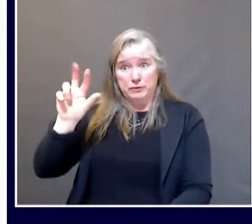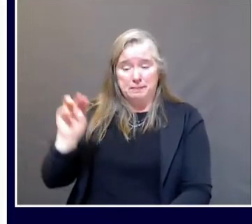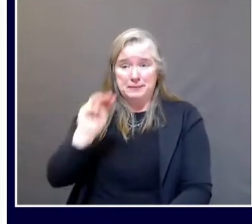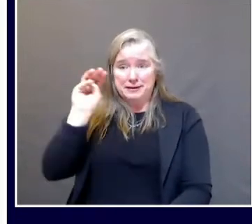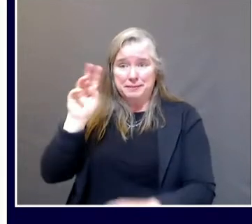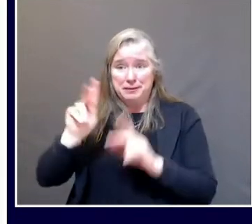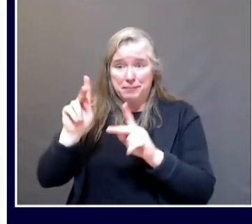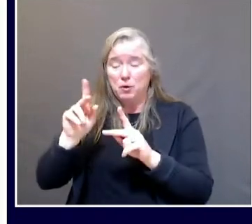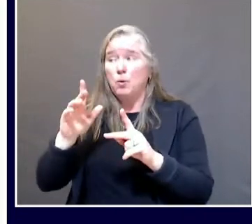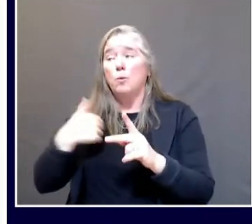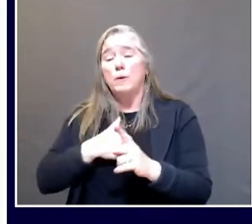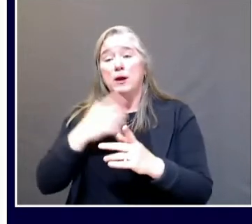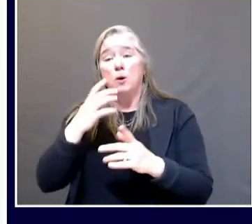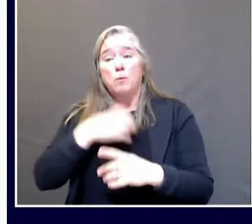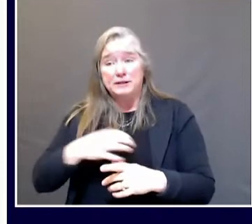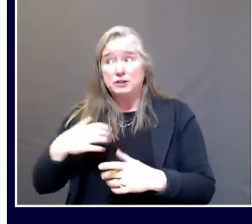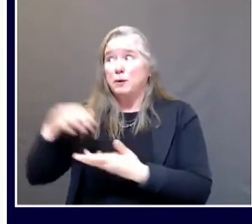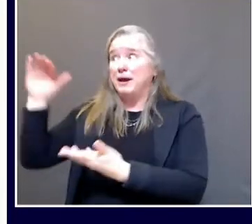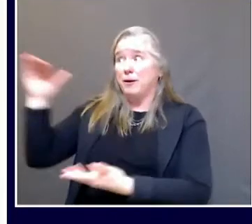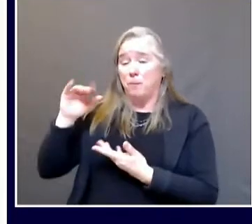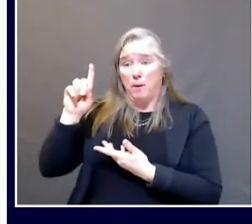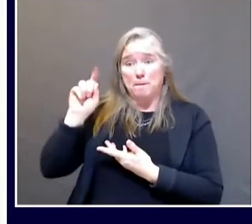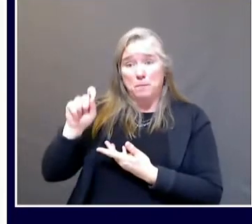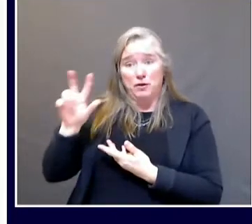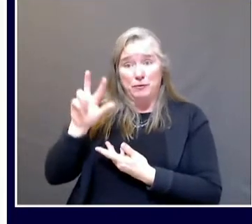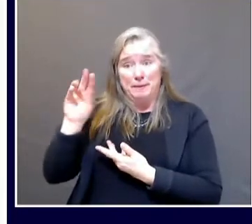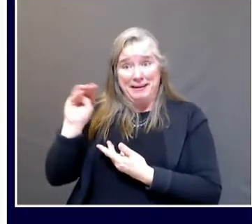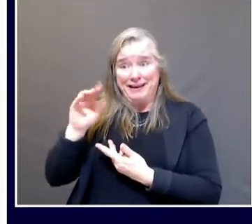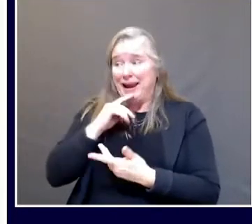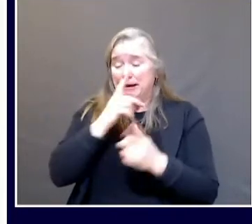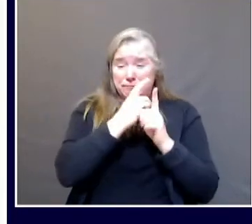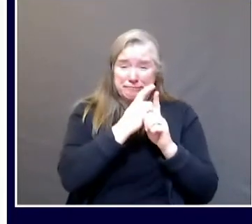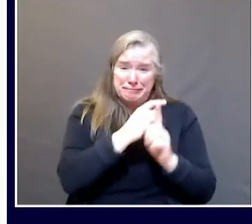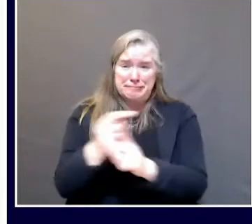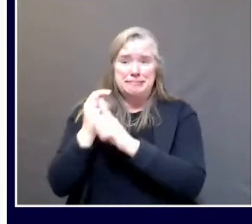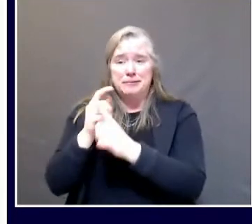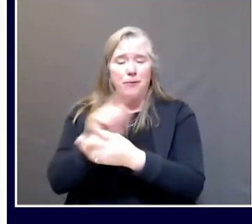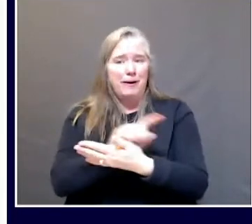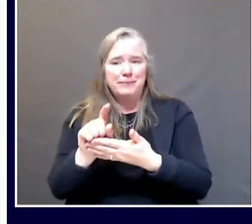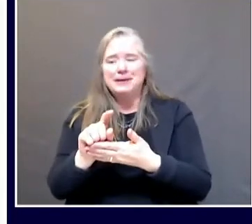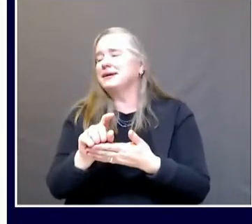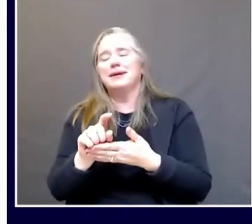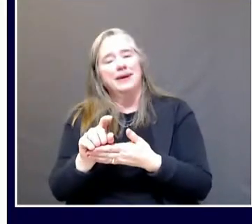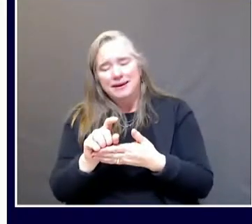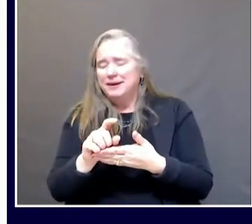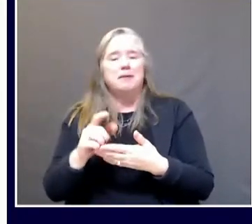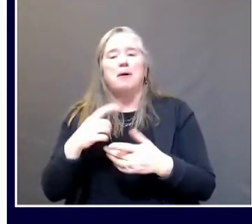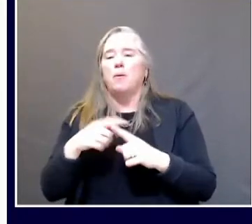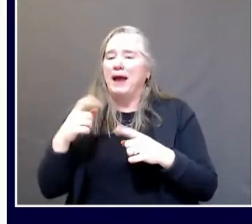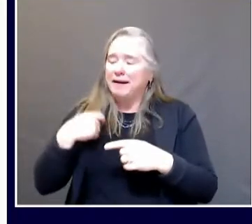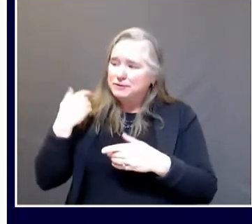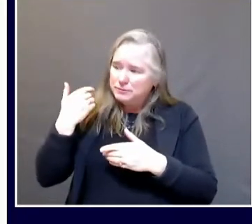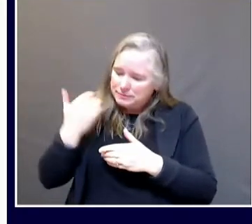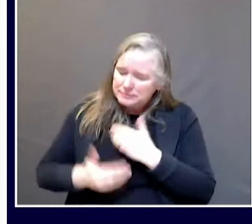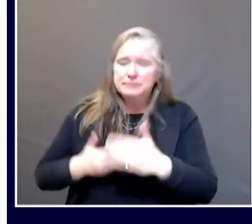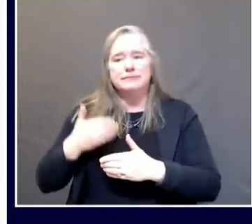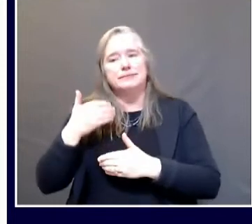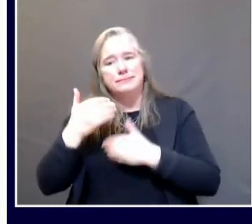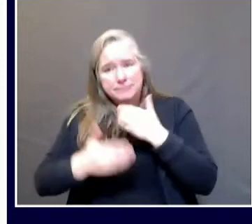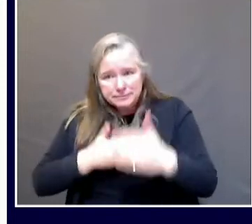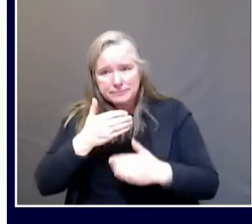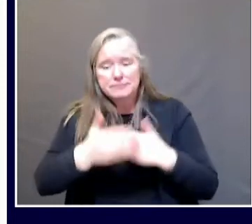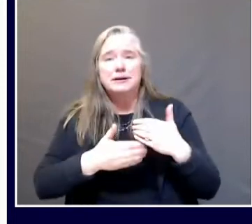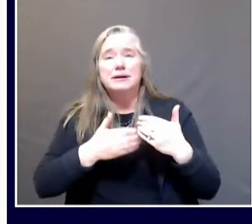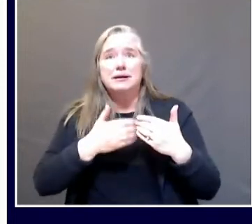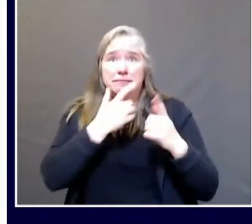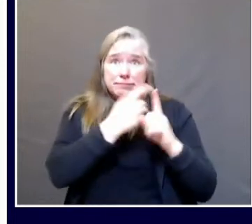we want to, while we are working our way through the people at the highest risk, increase our testing to figure out how we keep everybody